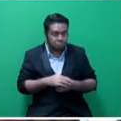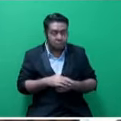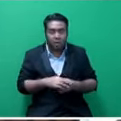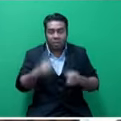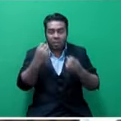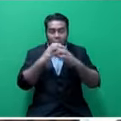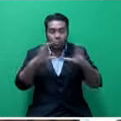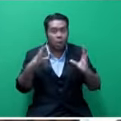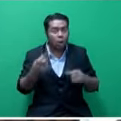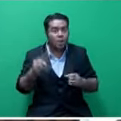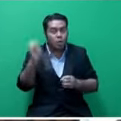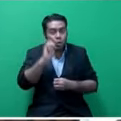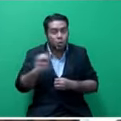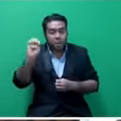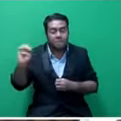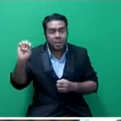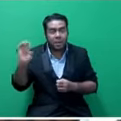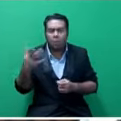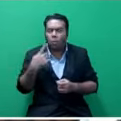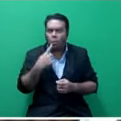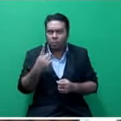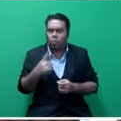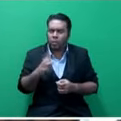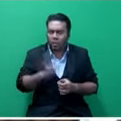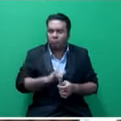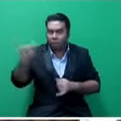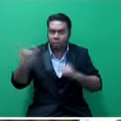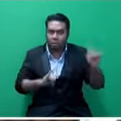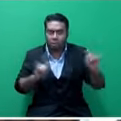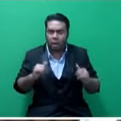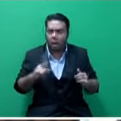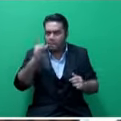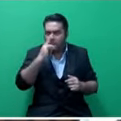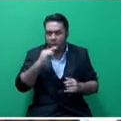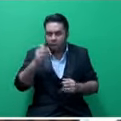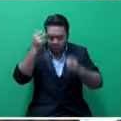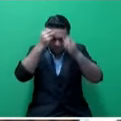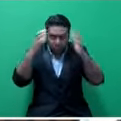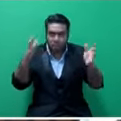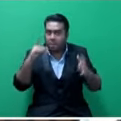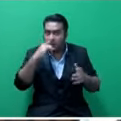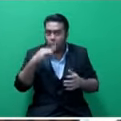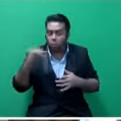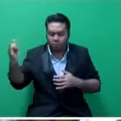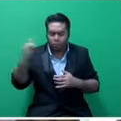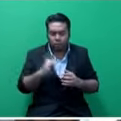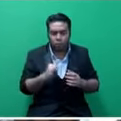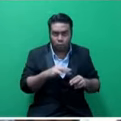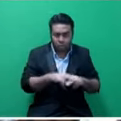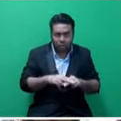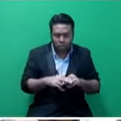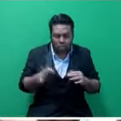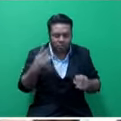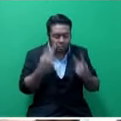of Europe that had, in the days when we could travel, a number of experts, including some jurists who had actually traveled down to Fiji at